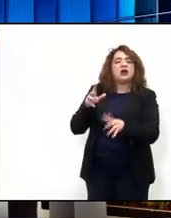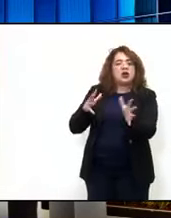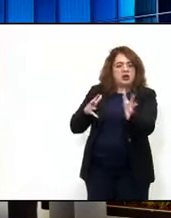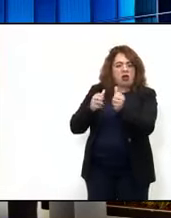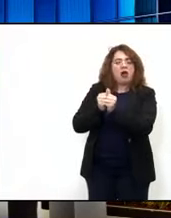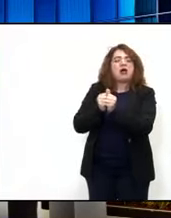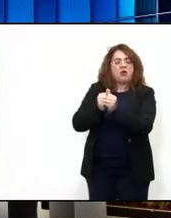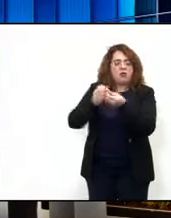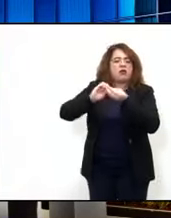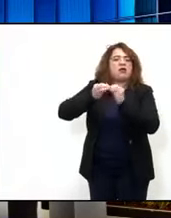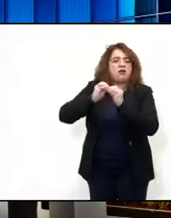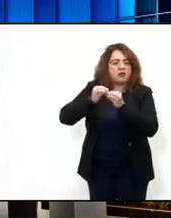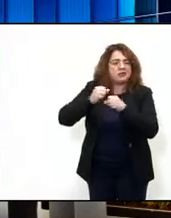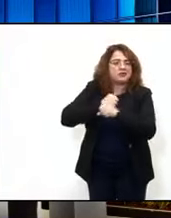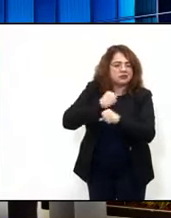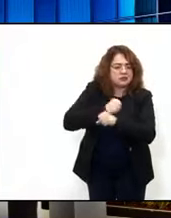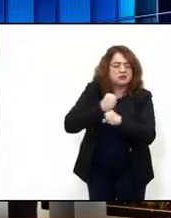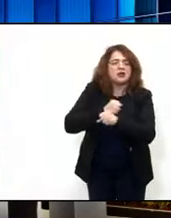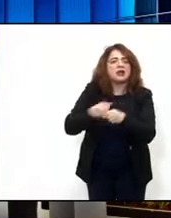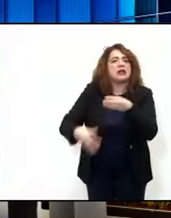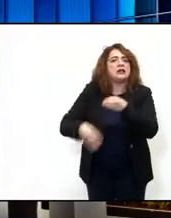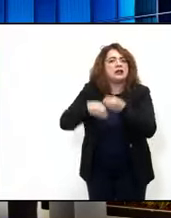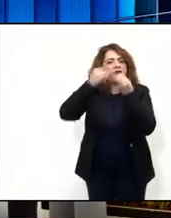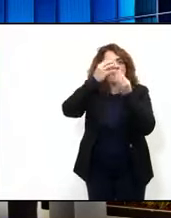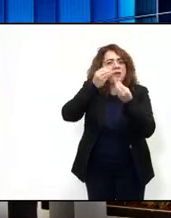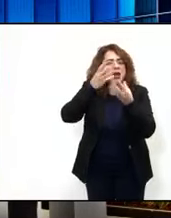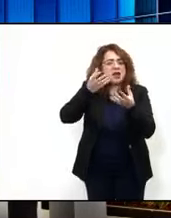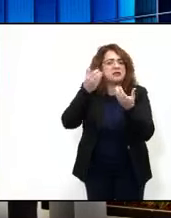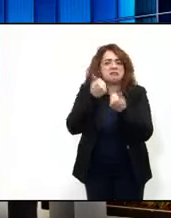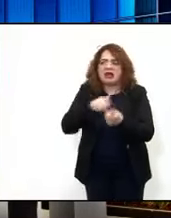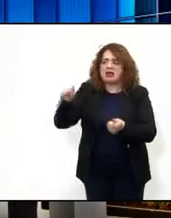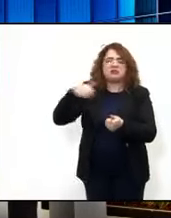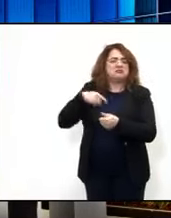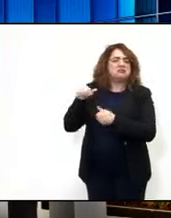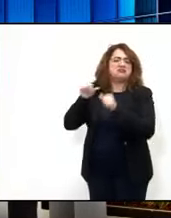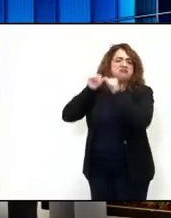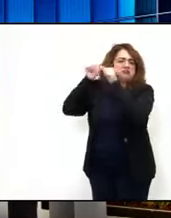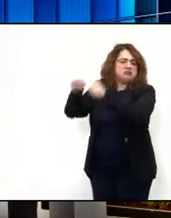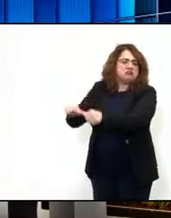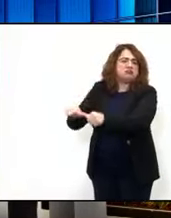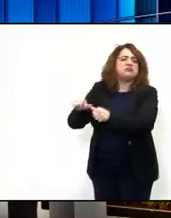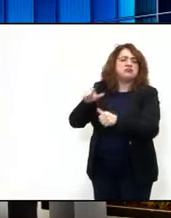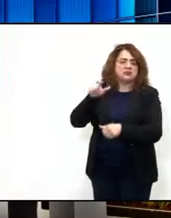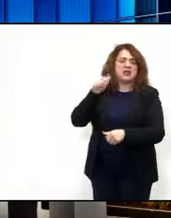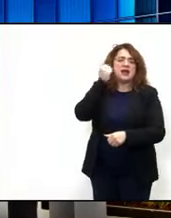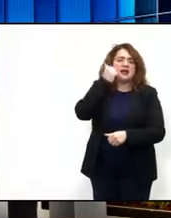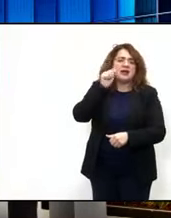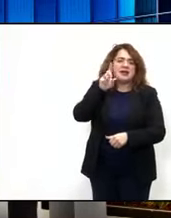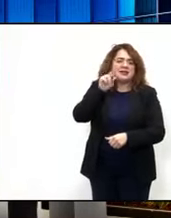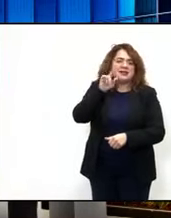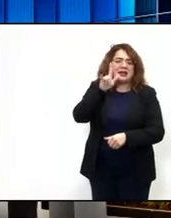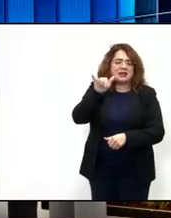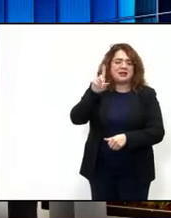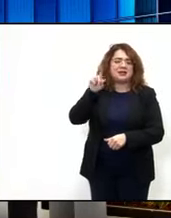then we provide additional information as possible. So with that, I'm going to turn it back to the mayor. Thank you.